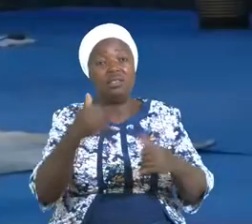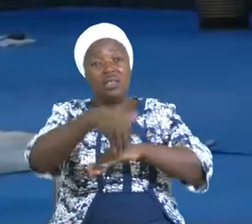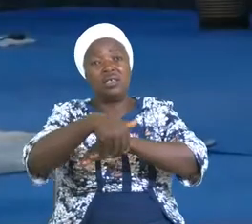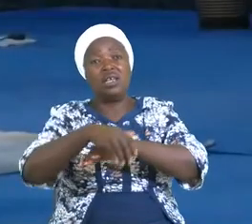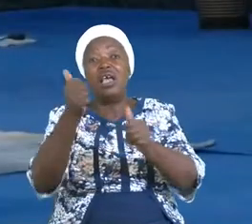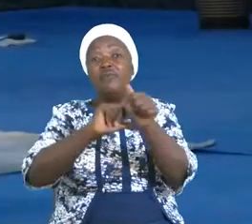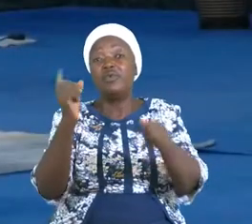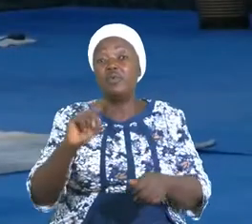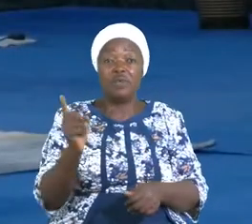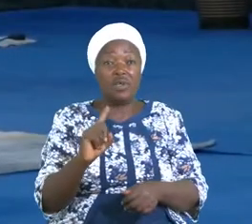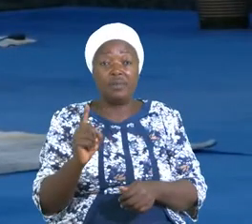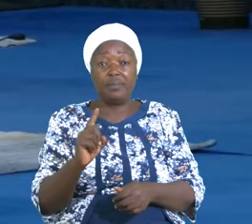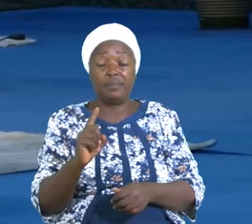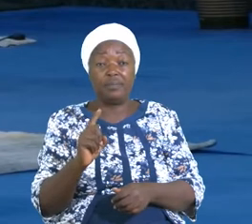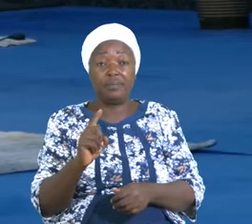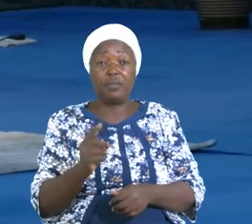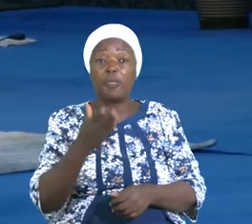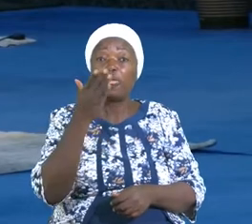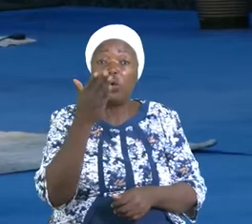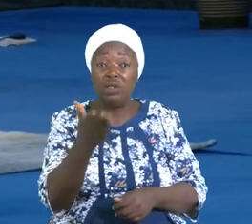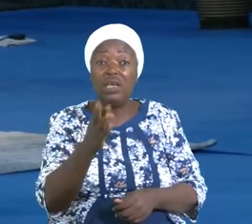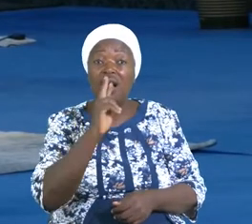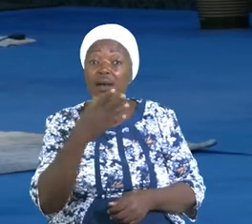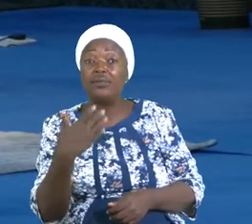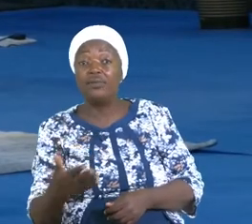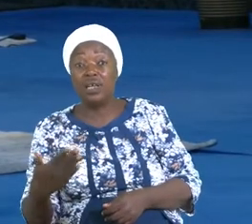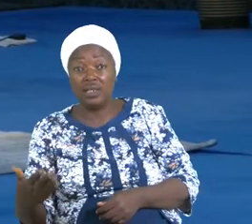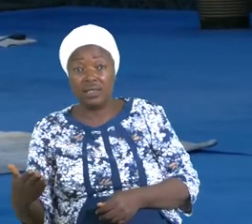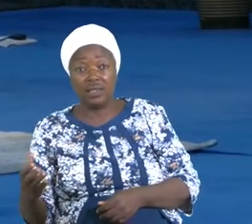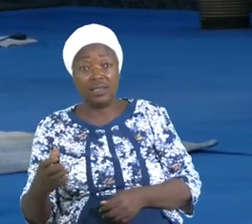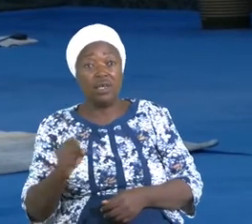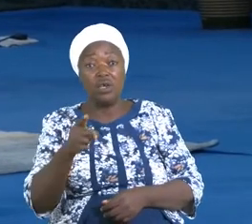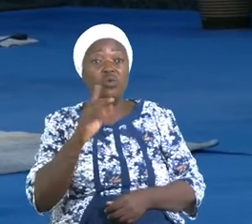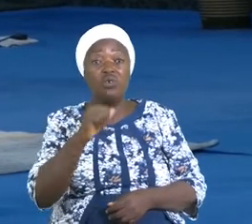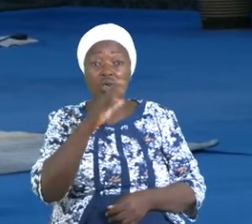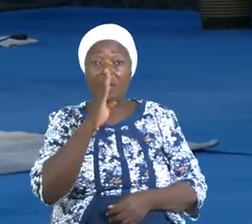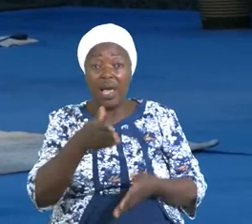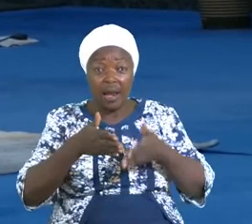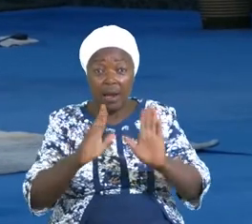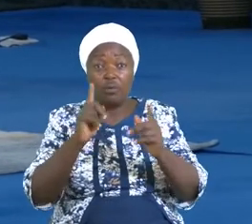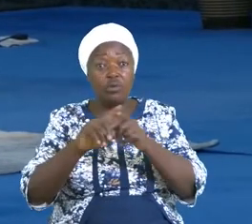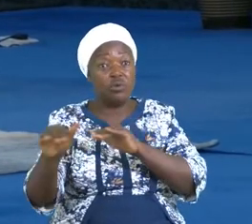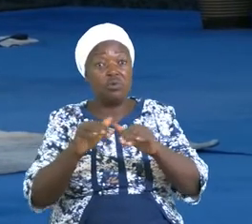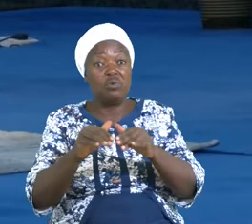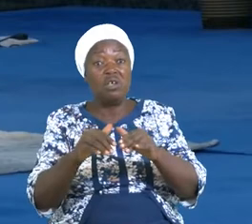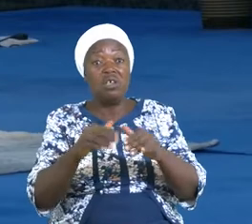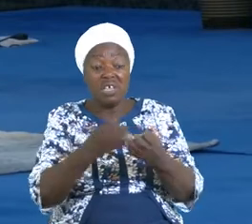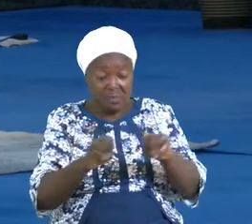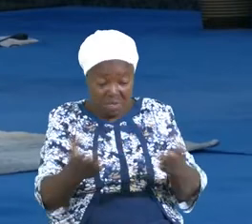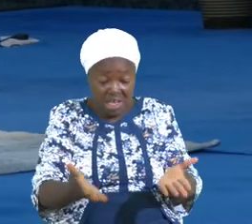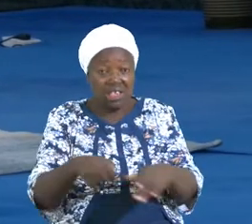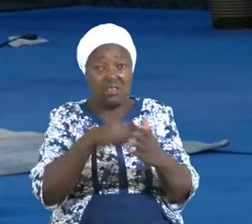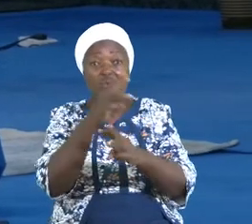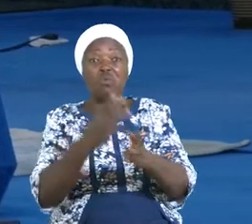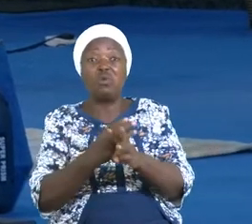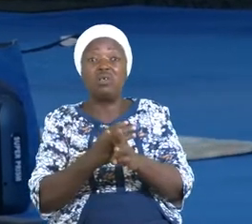everywhere, there are things you'll not be allowed to do, even in this world,